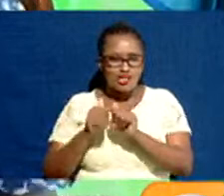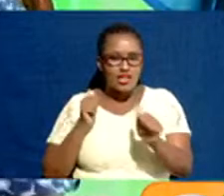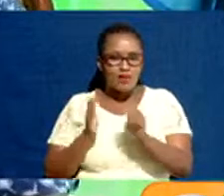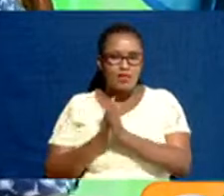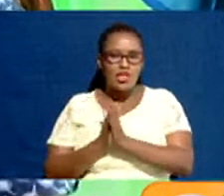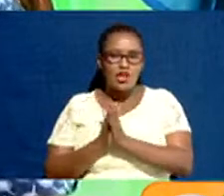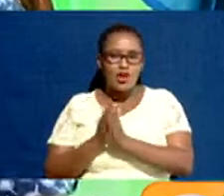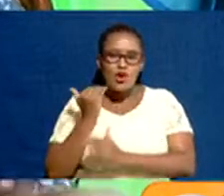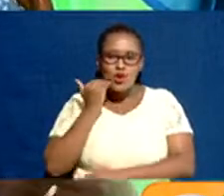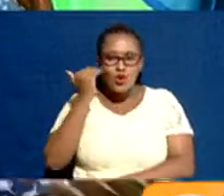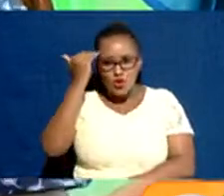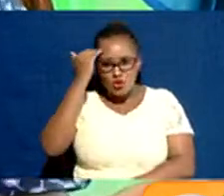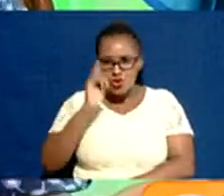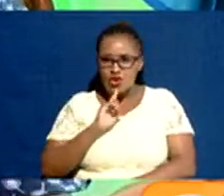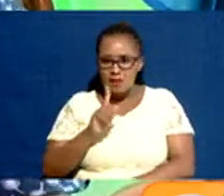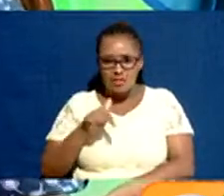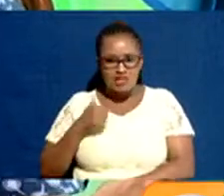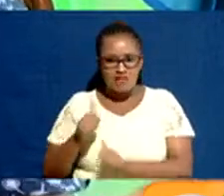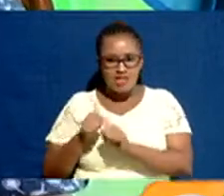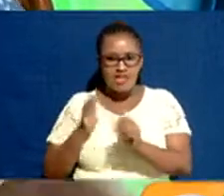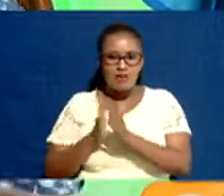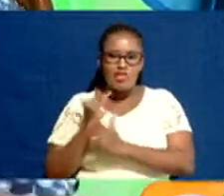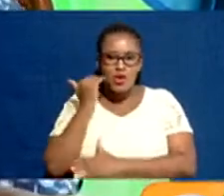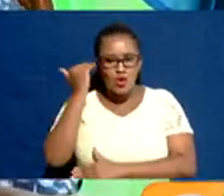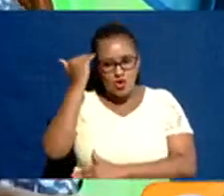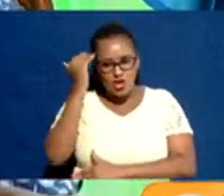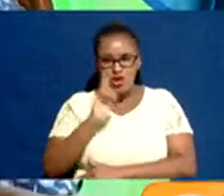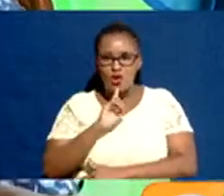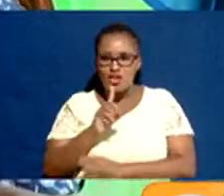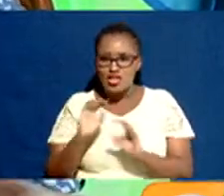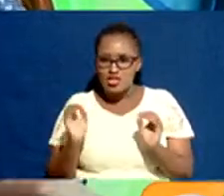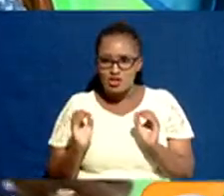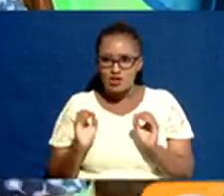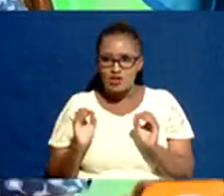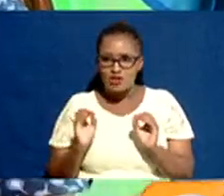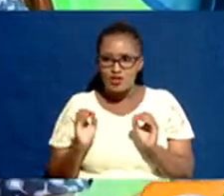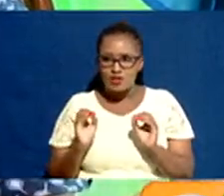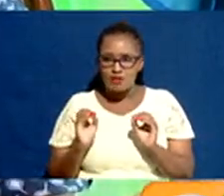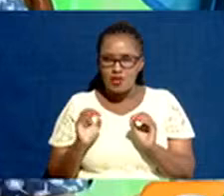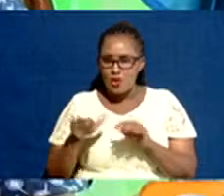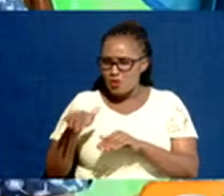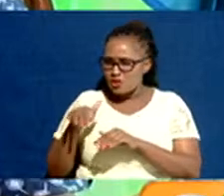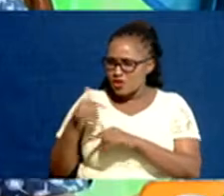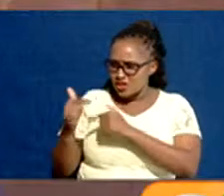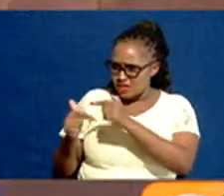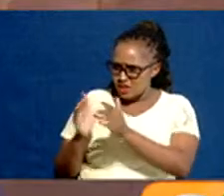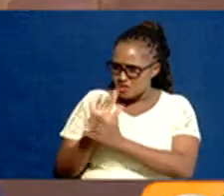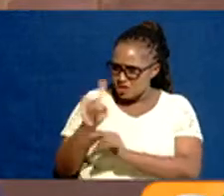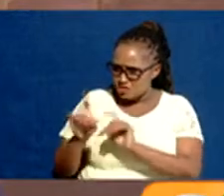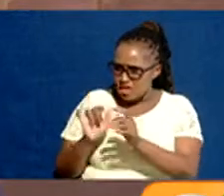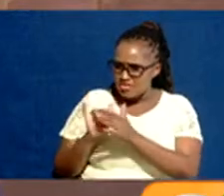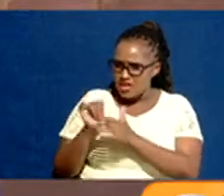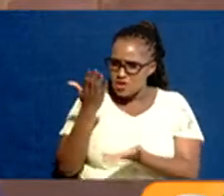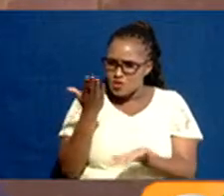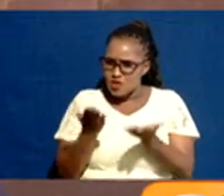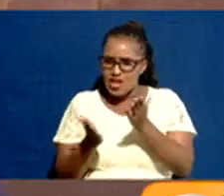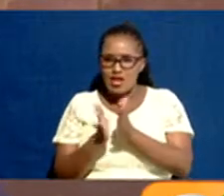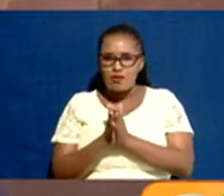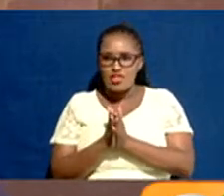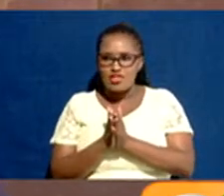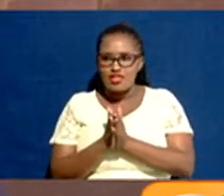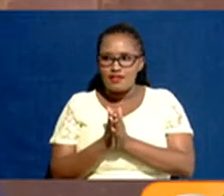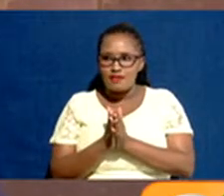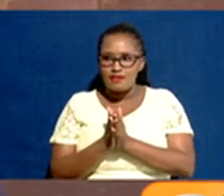I was not in defiance of any court order because none had been served on me. Okay, let me just quote you. This was in relation to